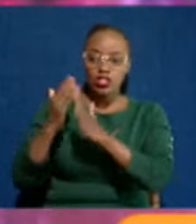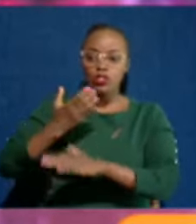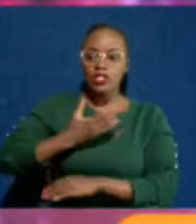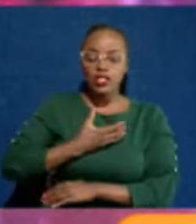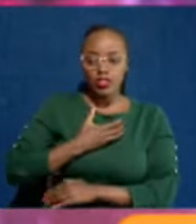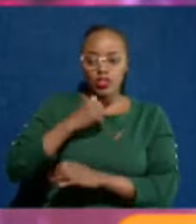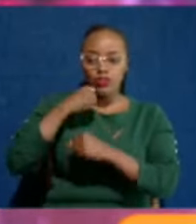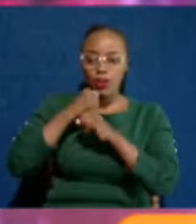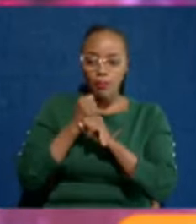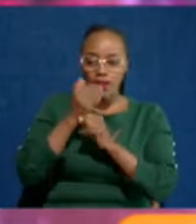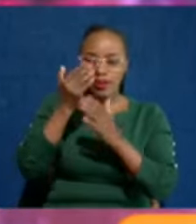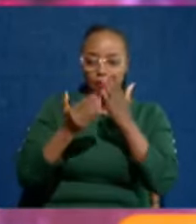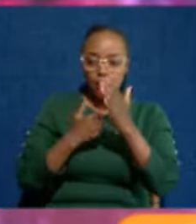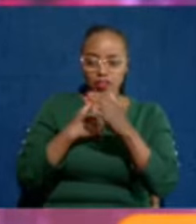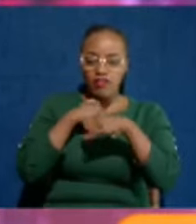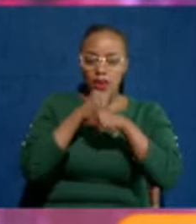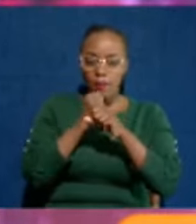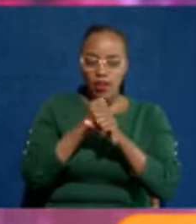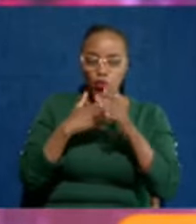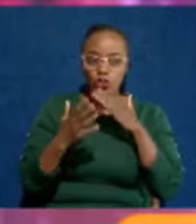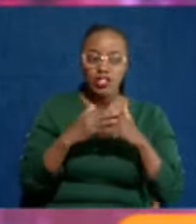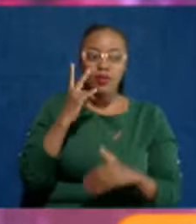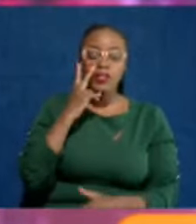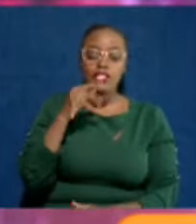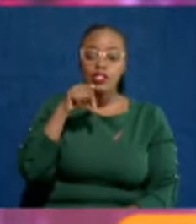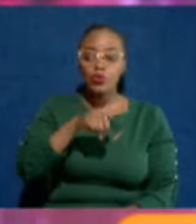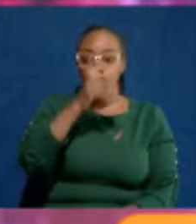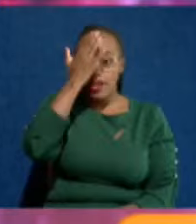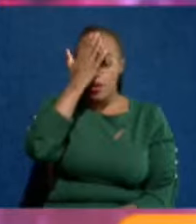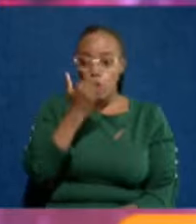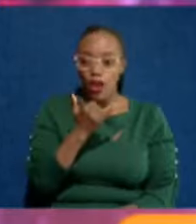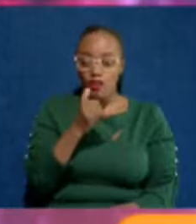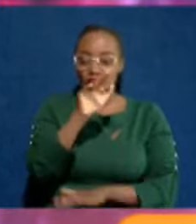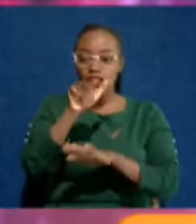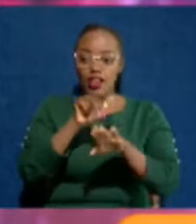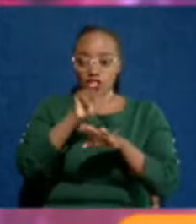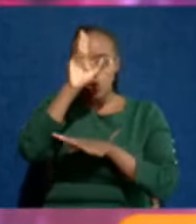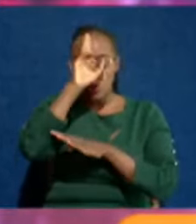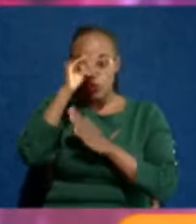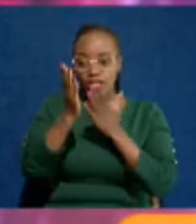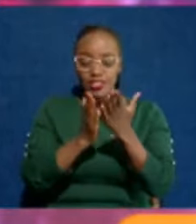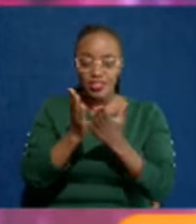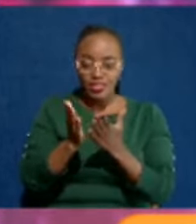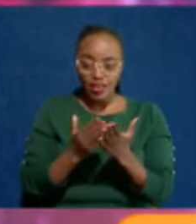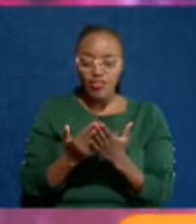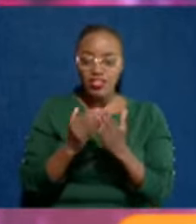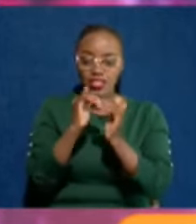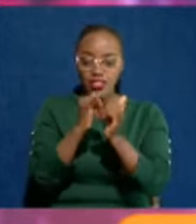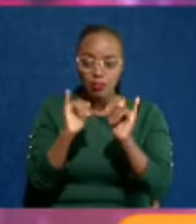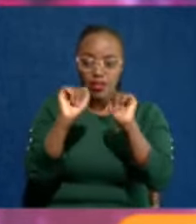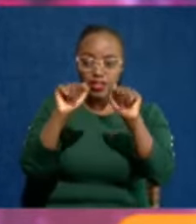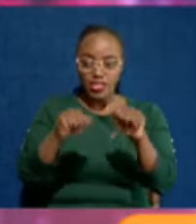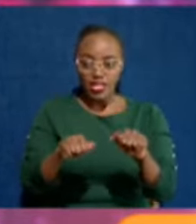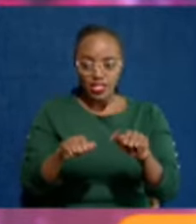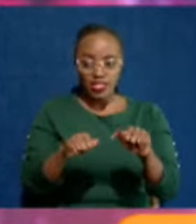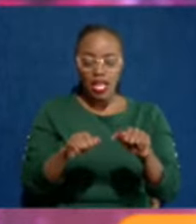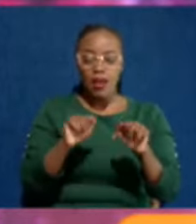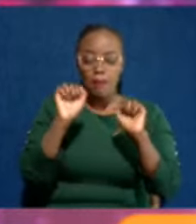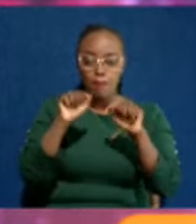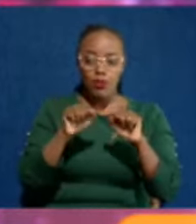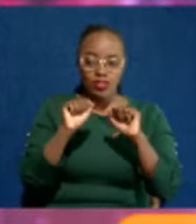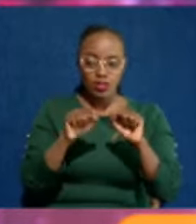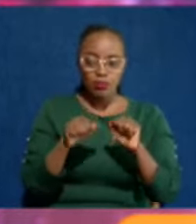that probably would have resulted in what we are seeing today? Because in as much as the National Police Service is independent, there could